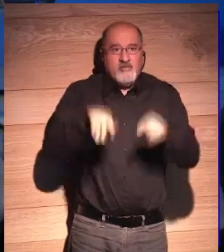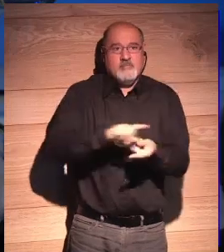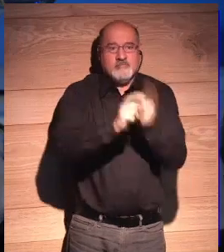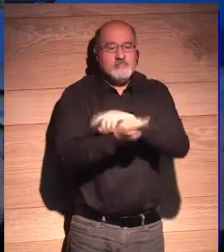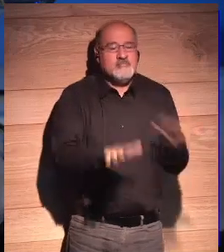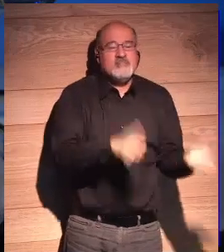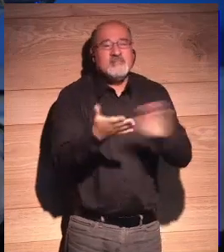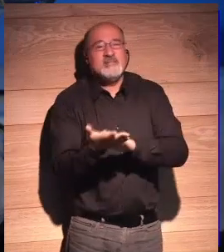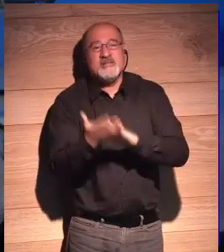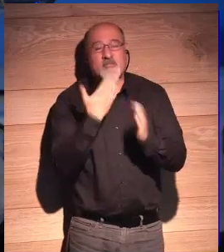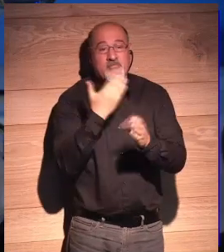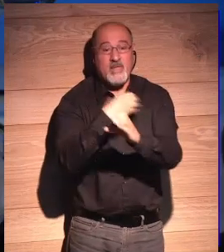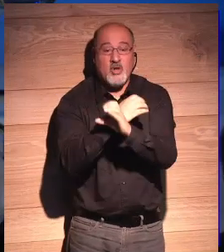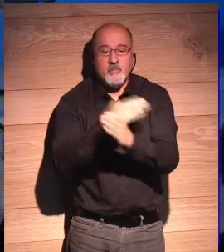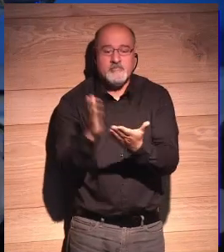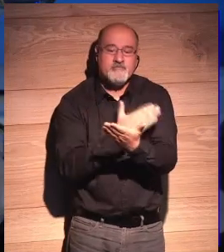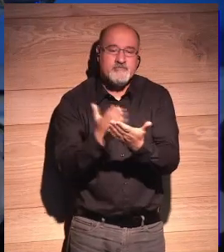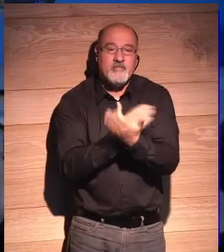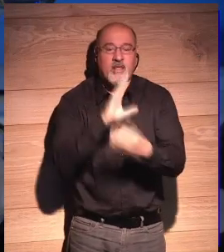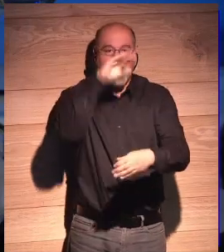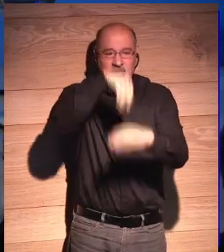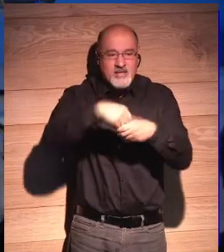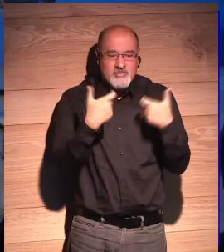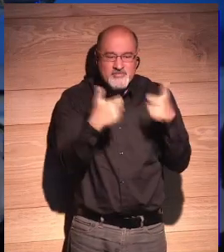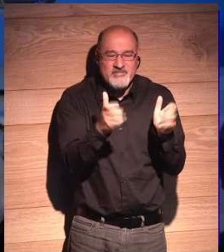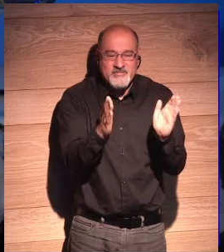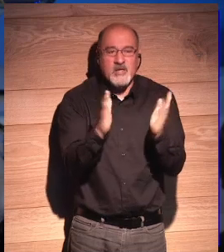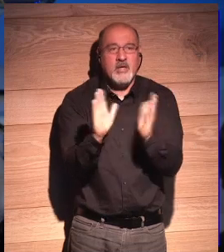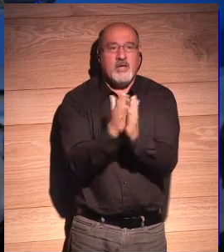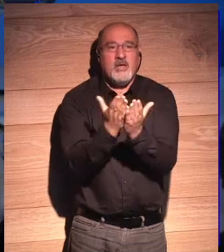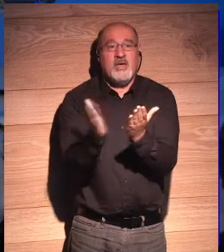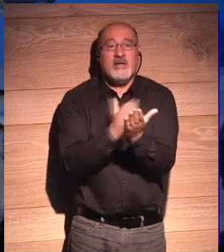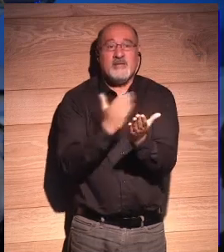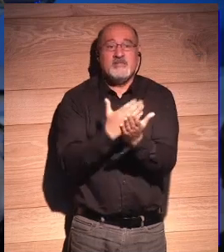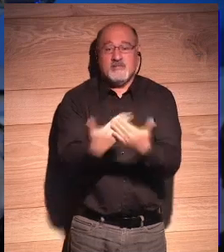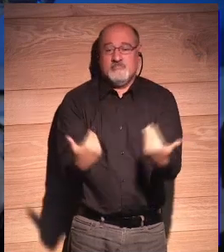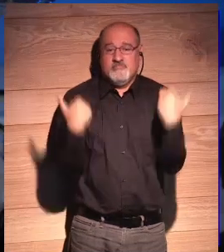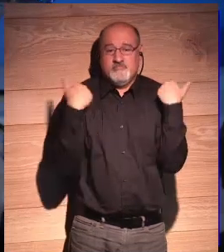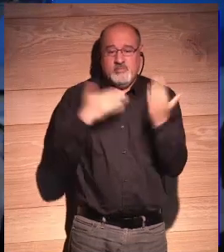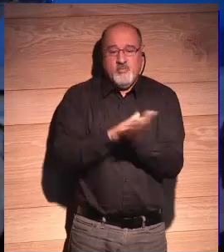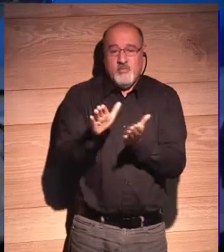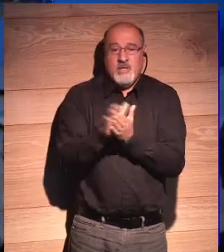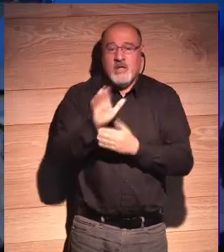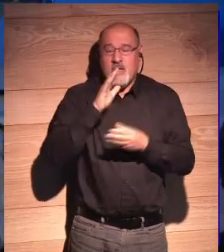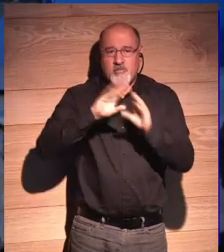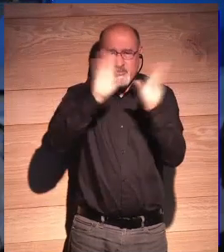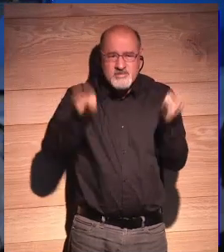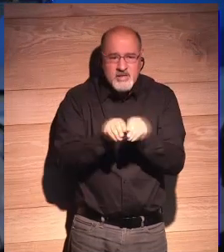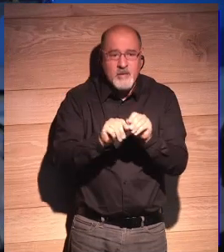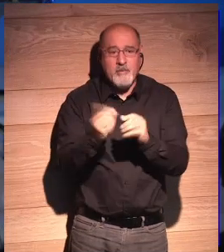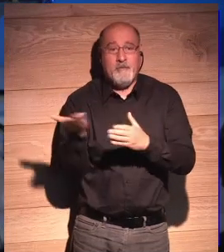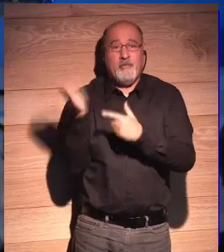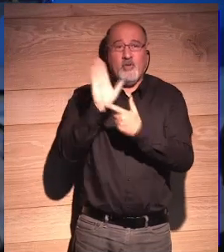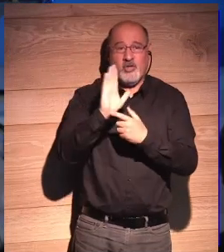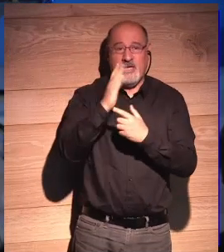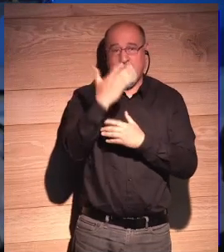that comic. We saw that was a part of a magazine that he published. Well, he was not the publisher, but